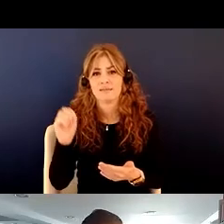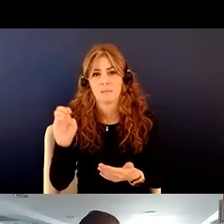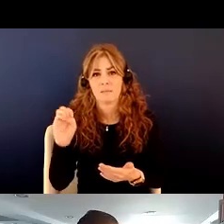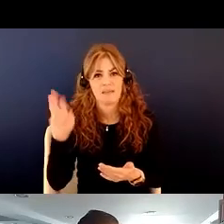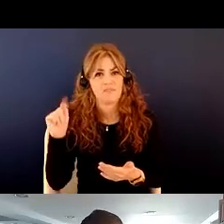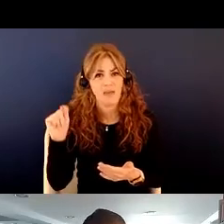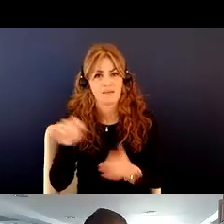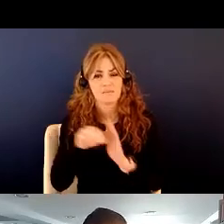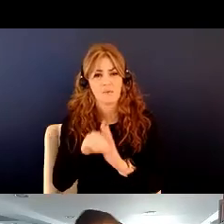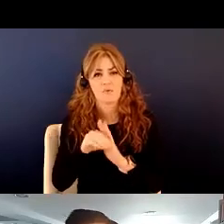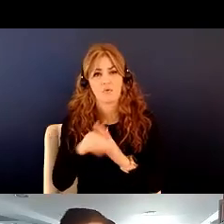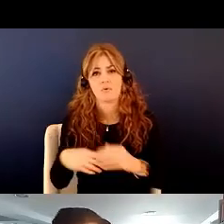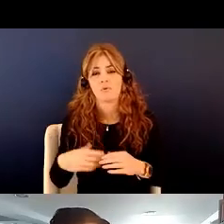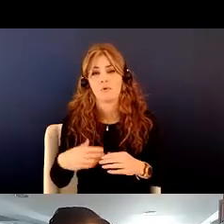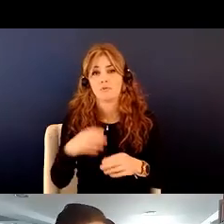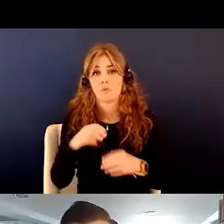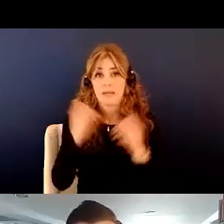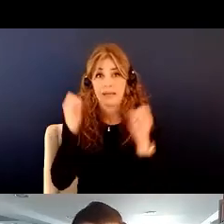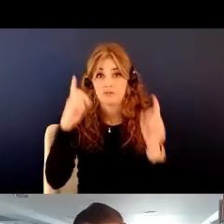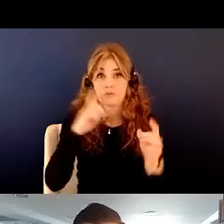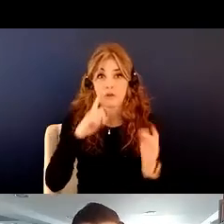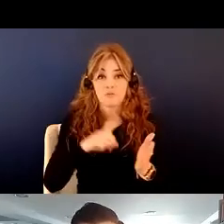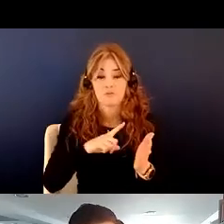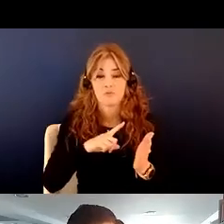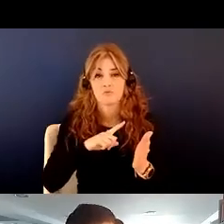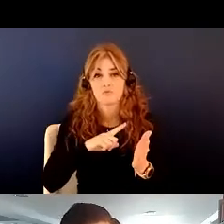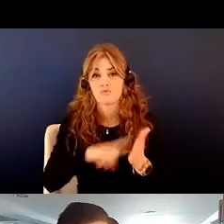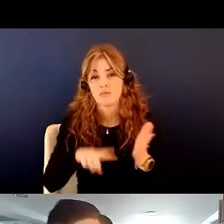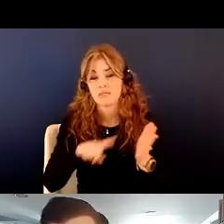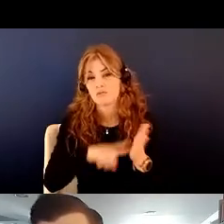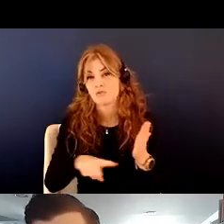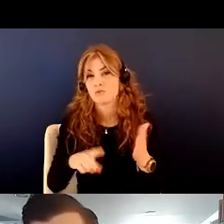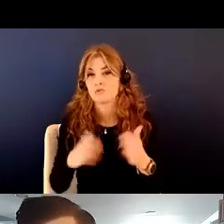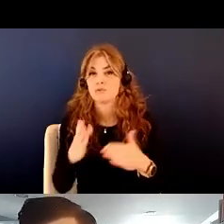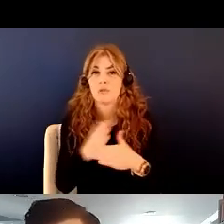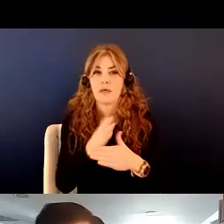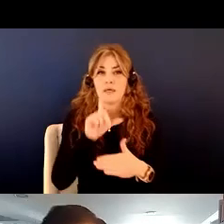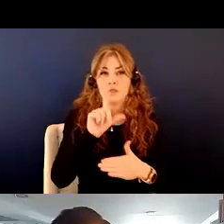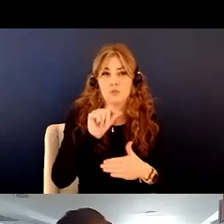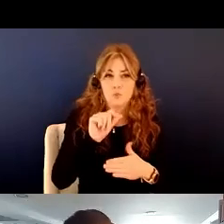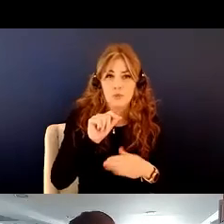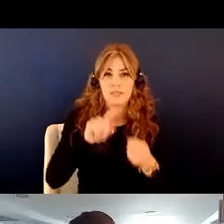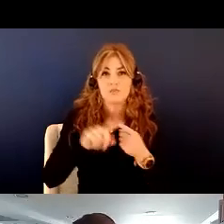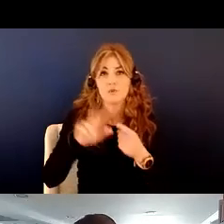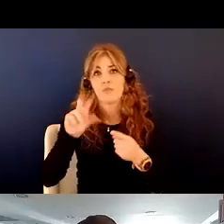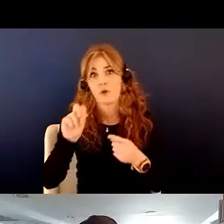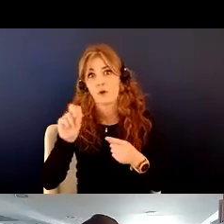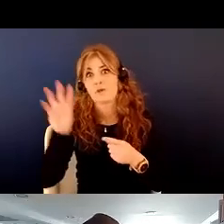sized meta-analyses in education research being anywhere from 20 to 30 or 40 studies.